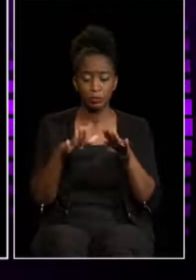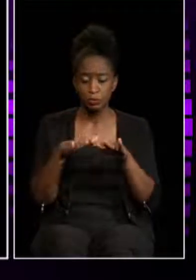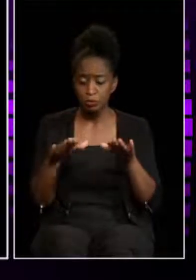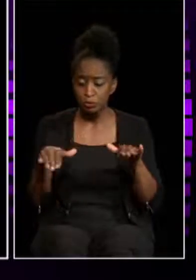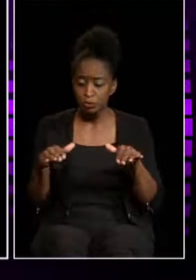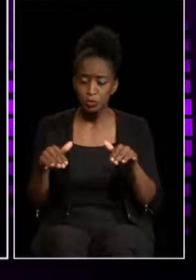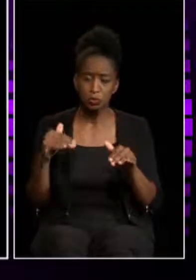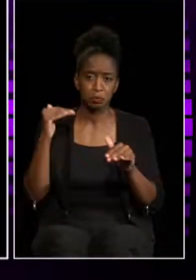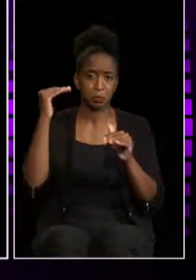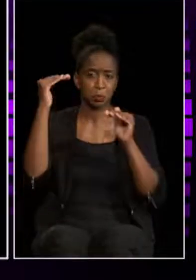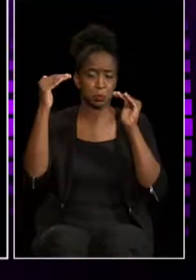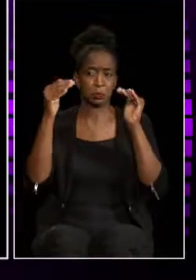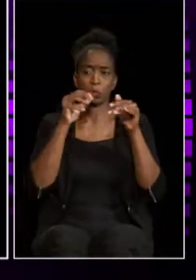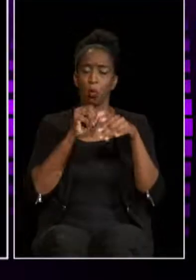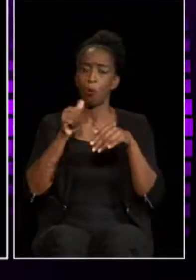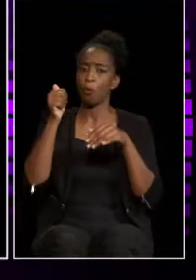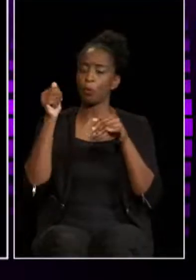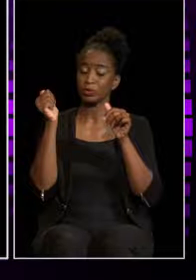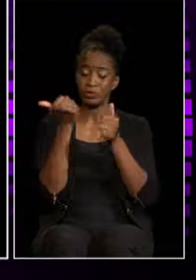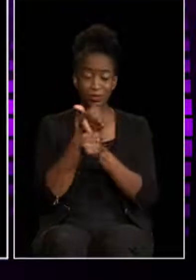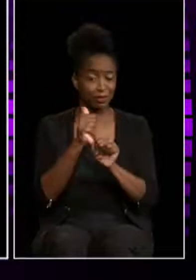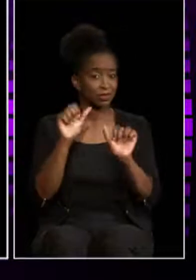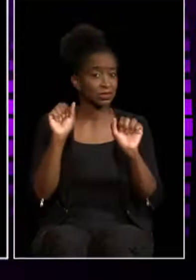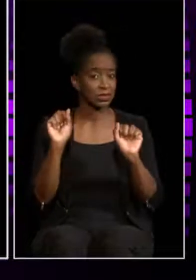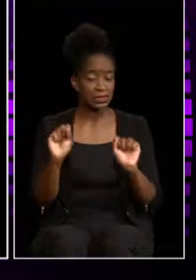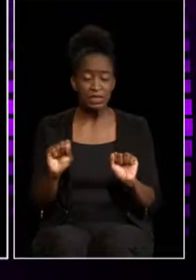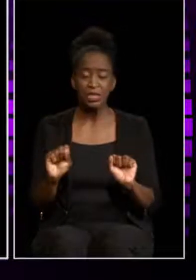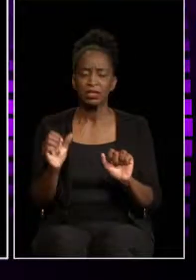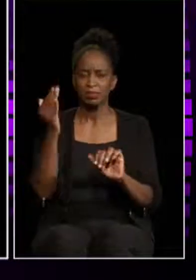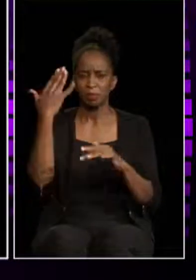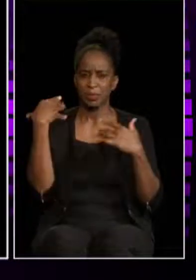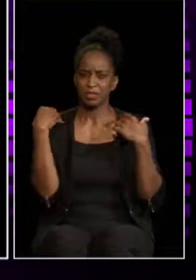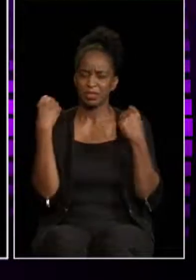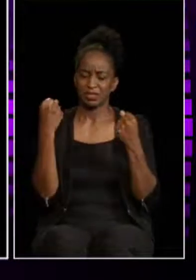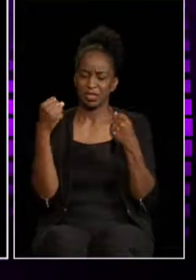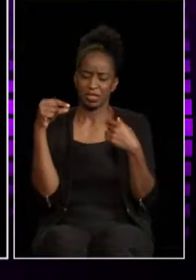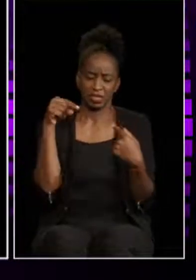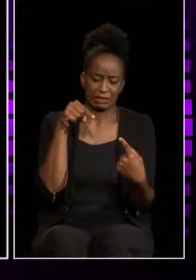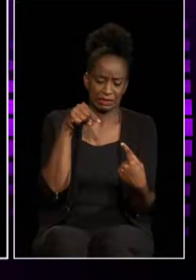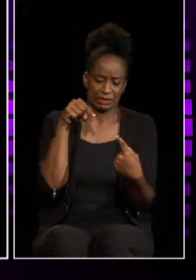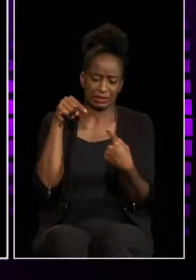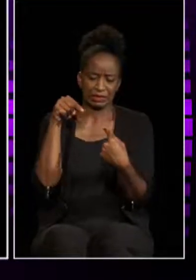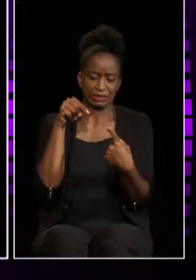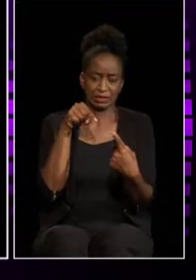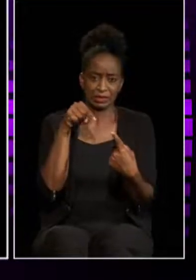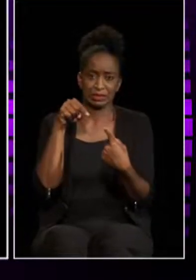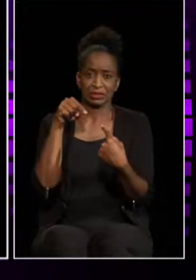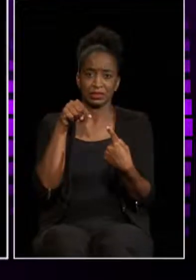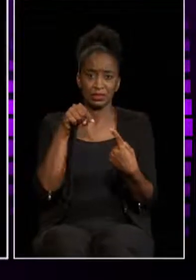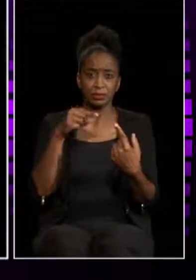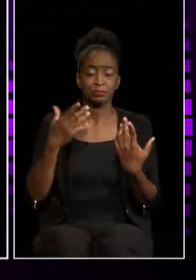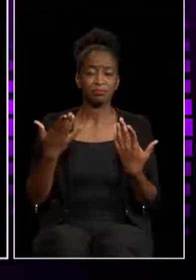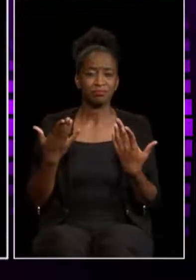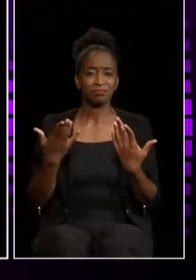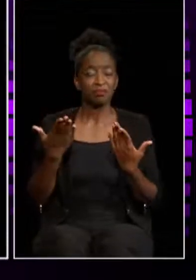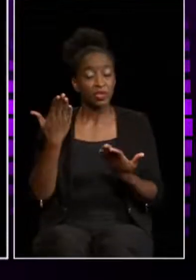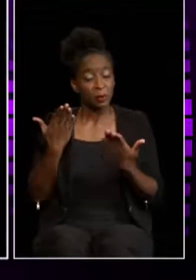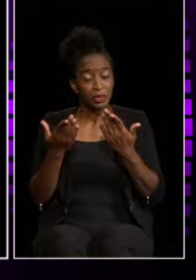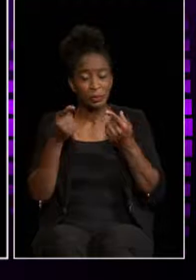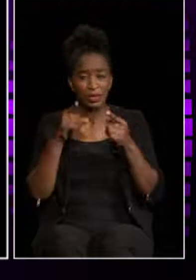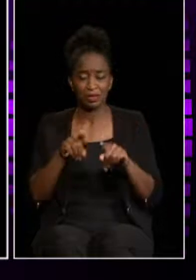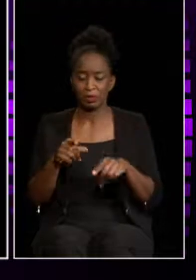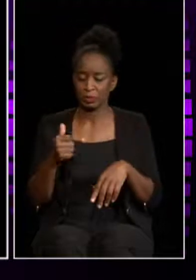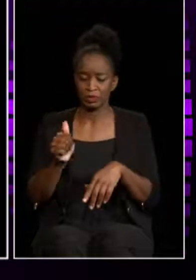light, if you, no matter what your age is, if you don't think that you can handle it by yourself, then it is